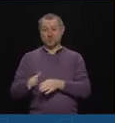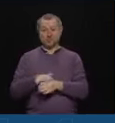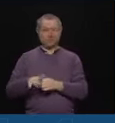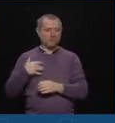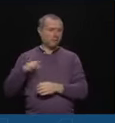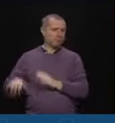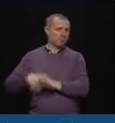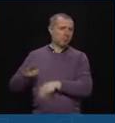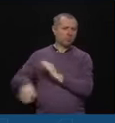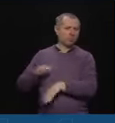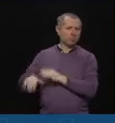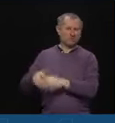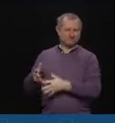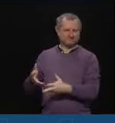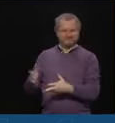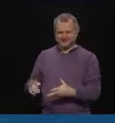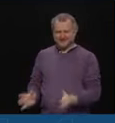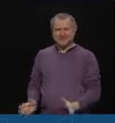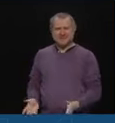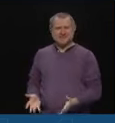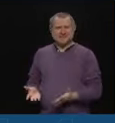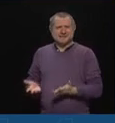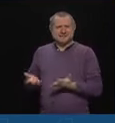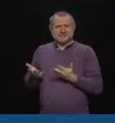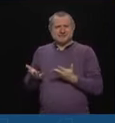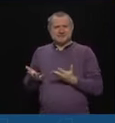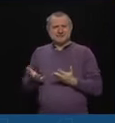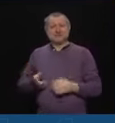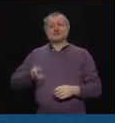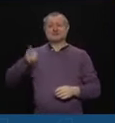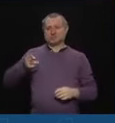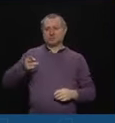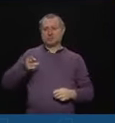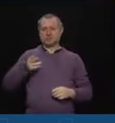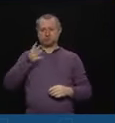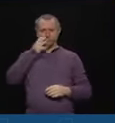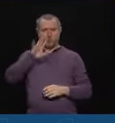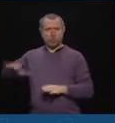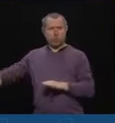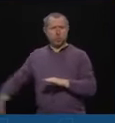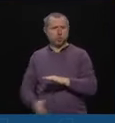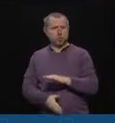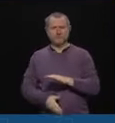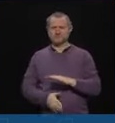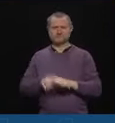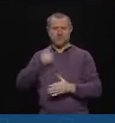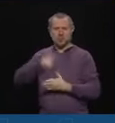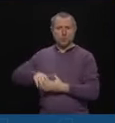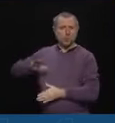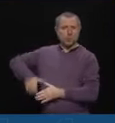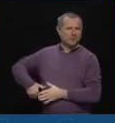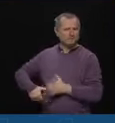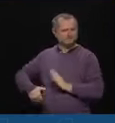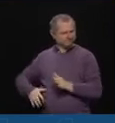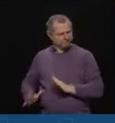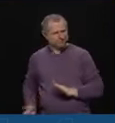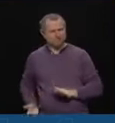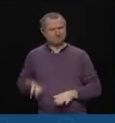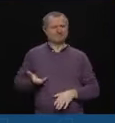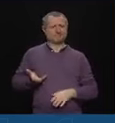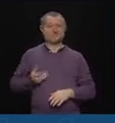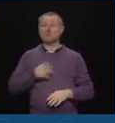properly celebrated or acknowledged. And as we were here before, we talked about the Thornwillow Press. And we walked to that building and talked